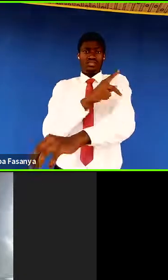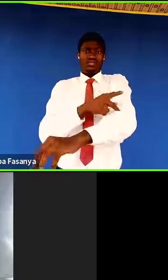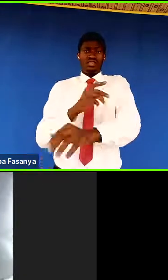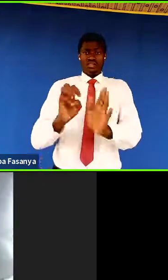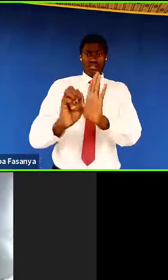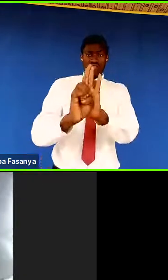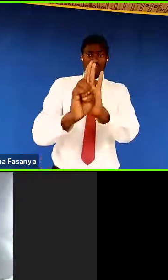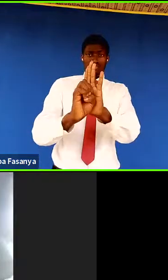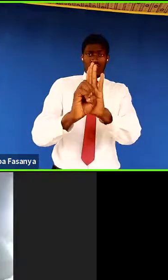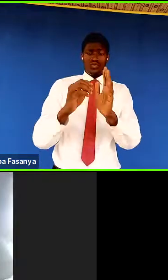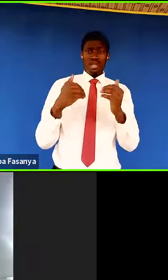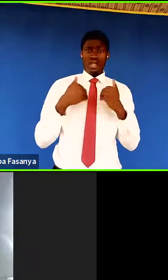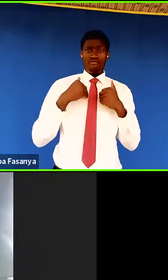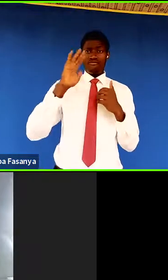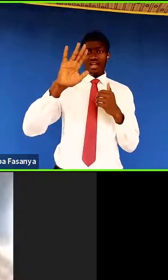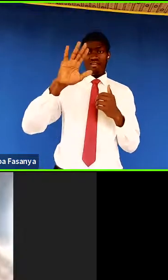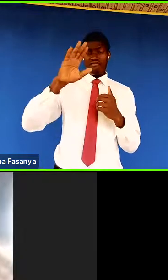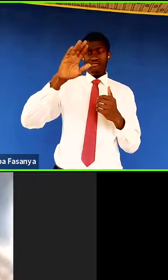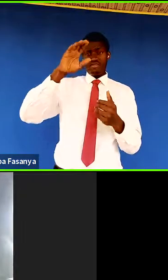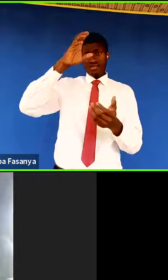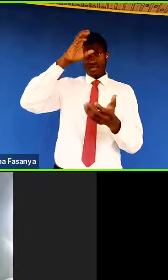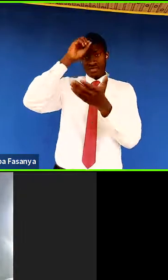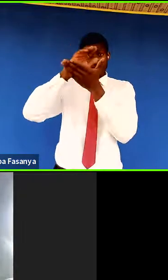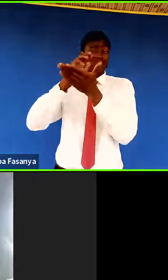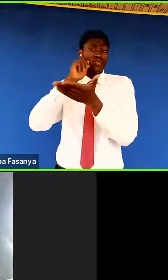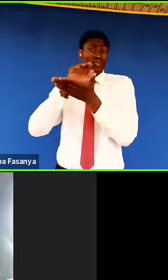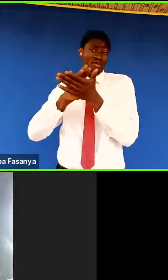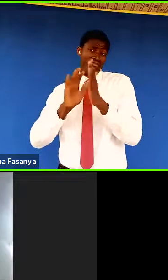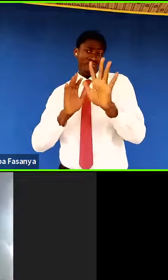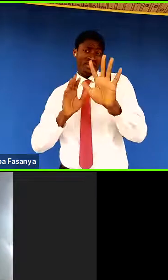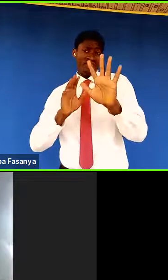have 5 couples, everything perfectly normal,